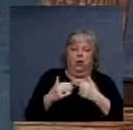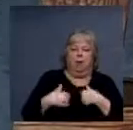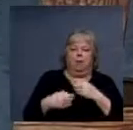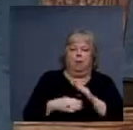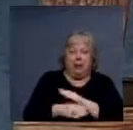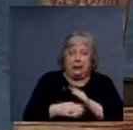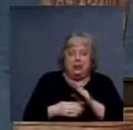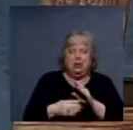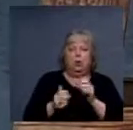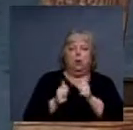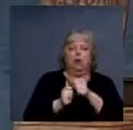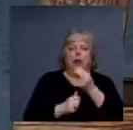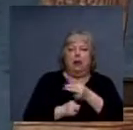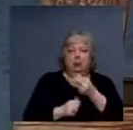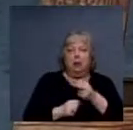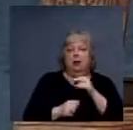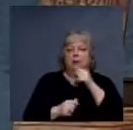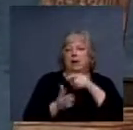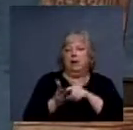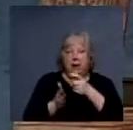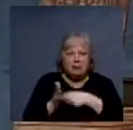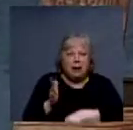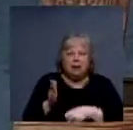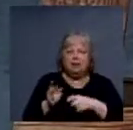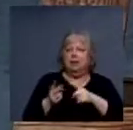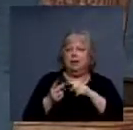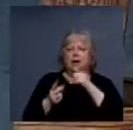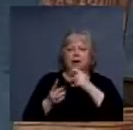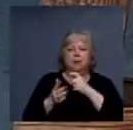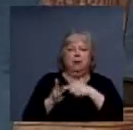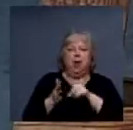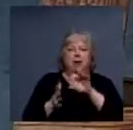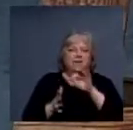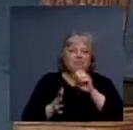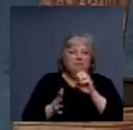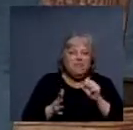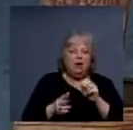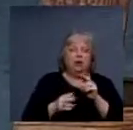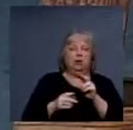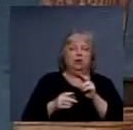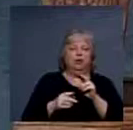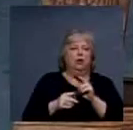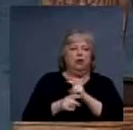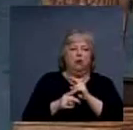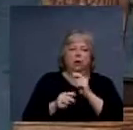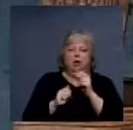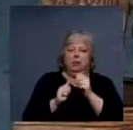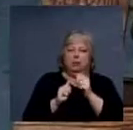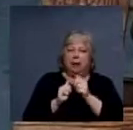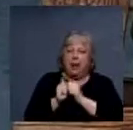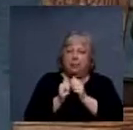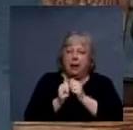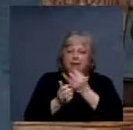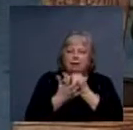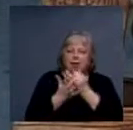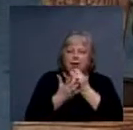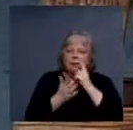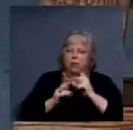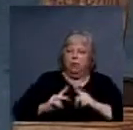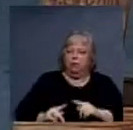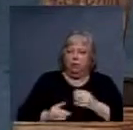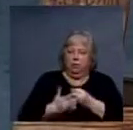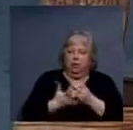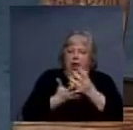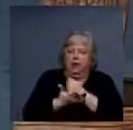history of not paying taxes, not paying fees, using personal campaign funds for personal income,